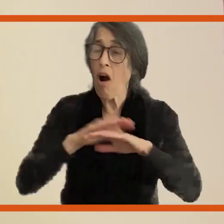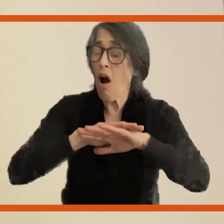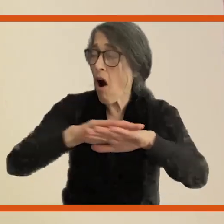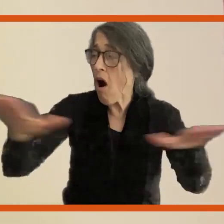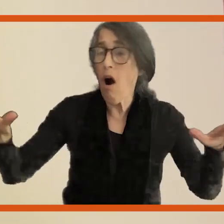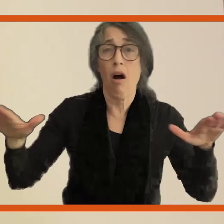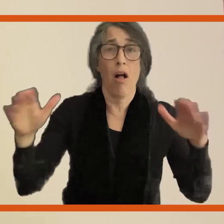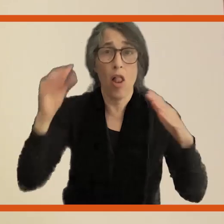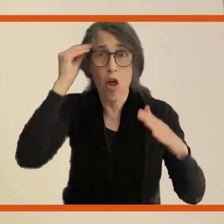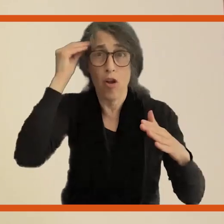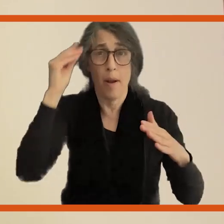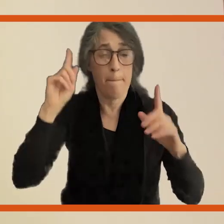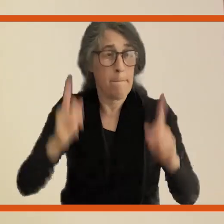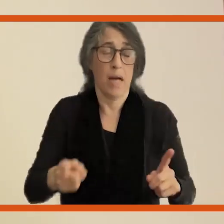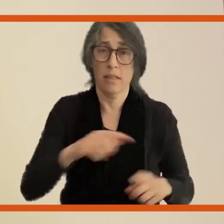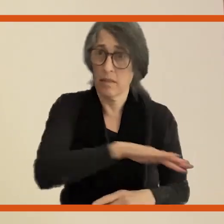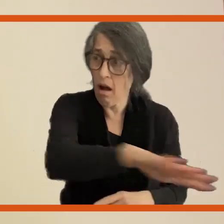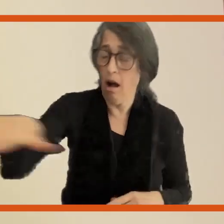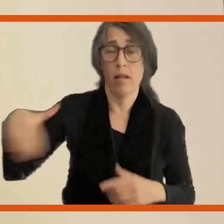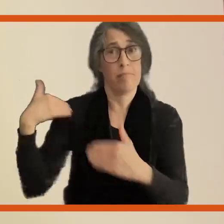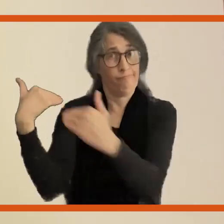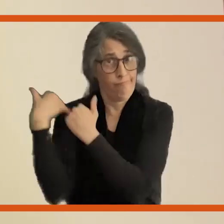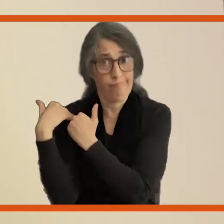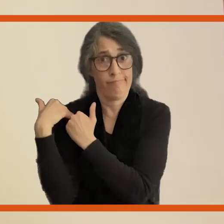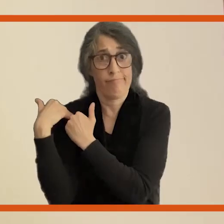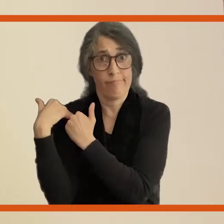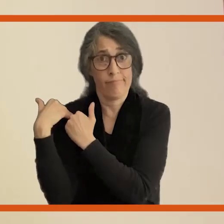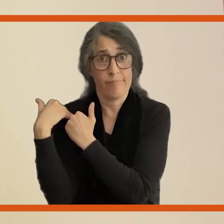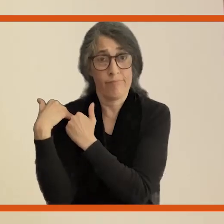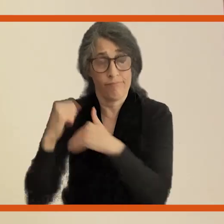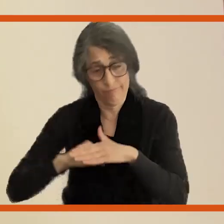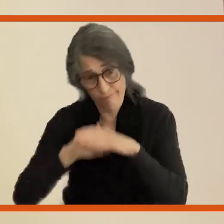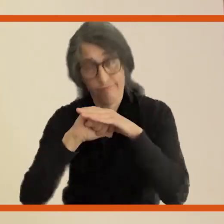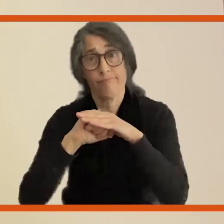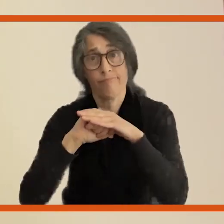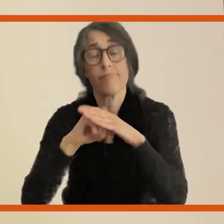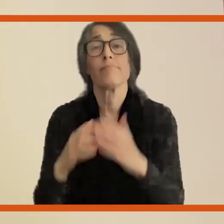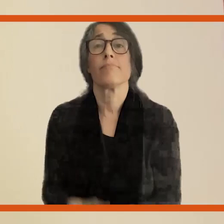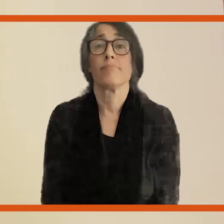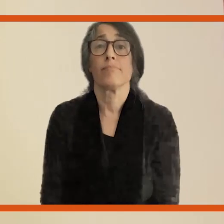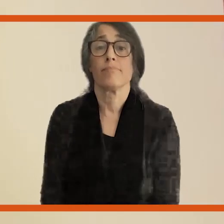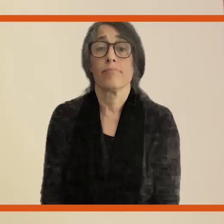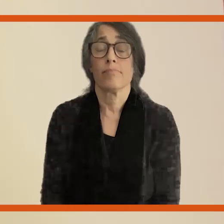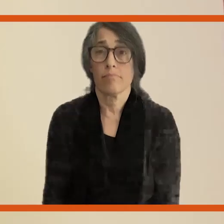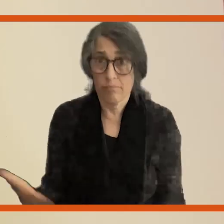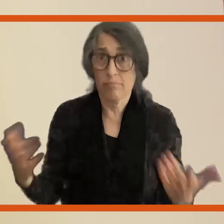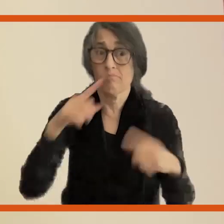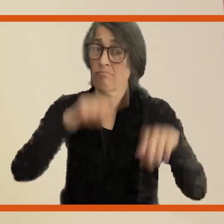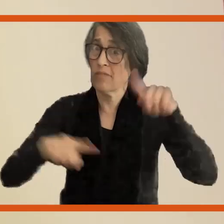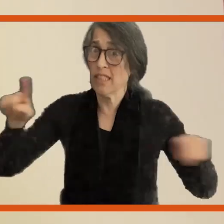Education of all learners, whomever and wherever they are, must be everyone's responsibility and